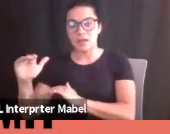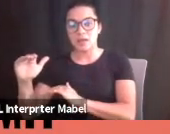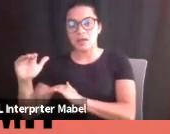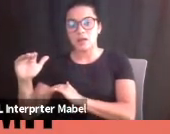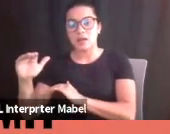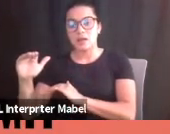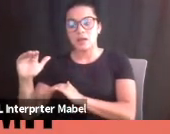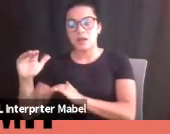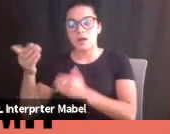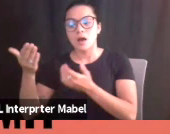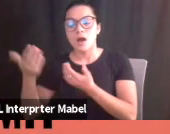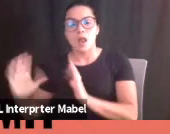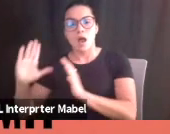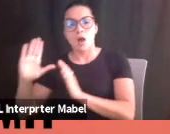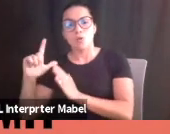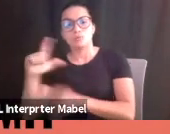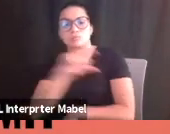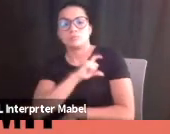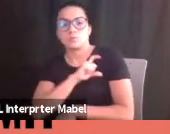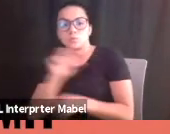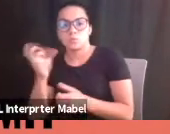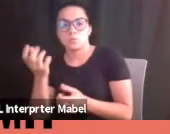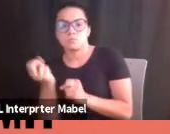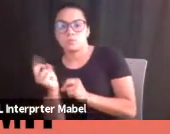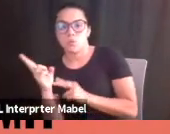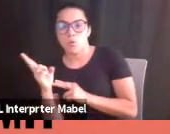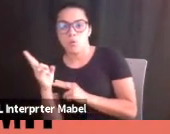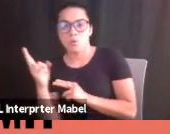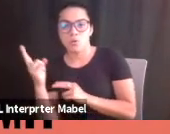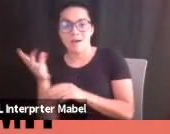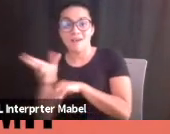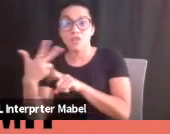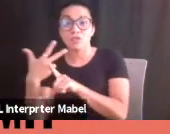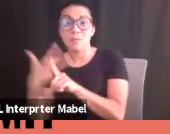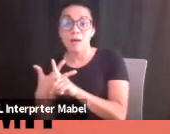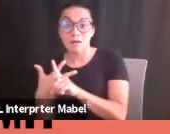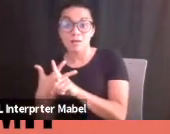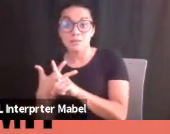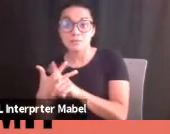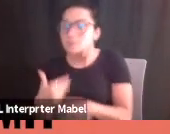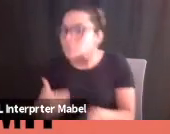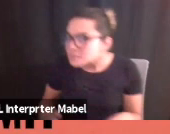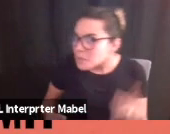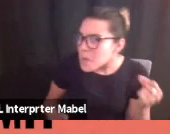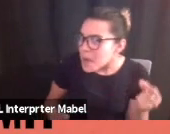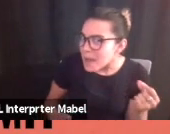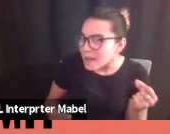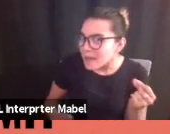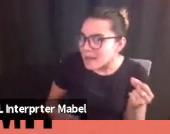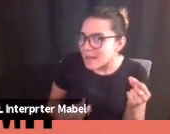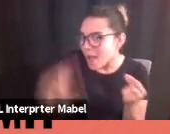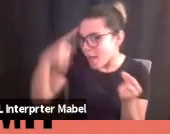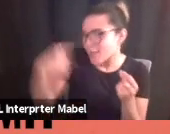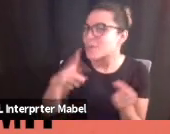to destroy evidence after 3 months. So we have gotten New York. Oh yeah. I thought you were saying